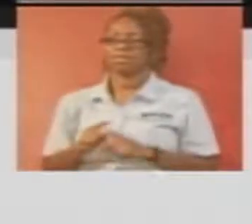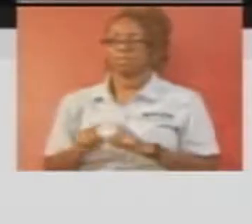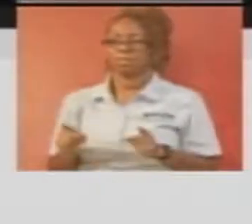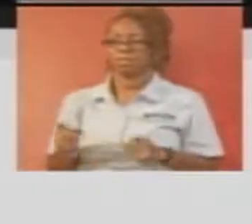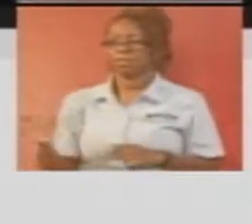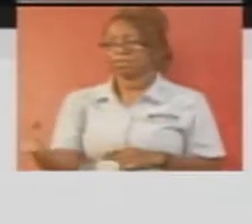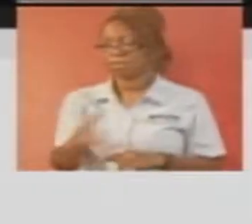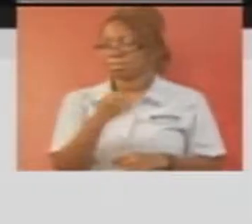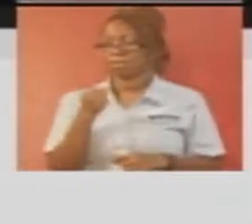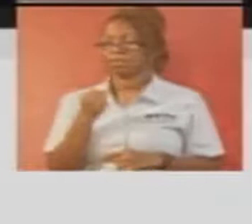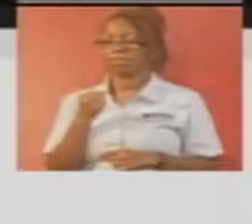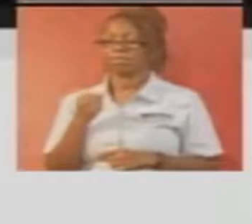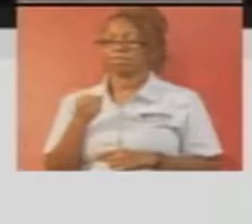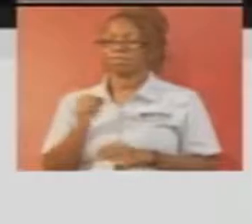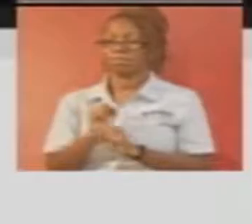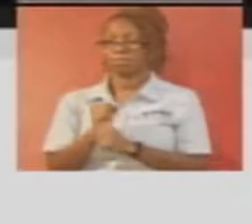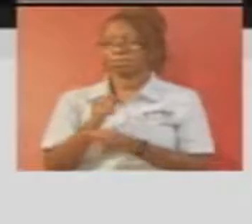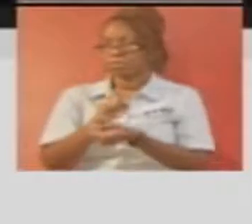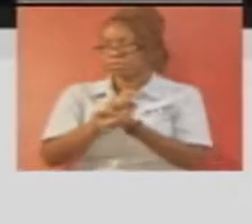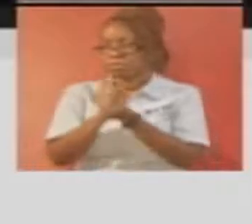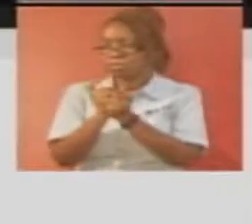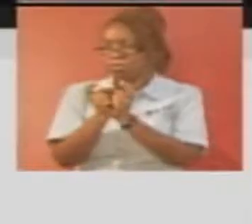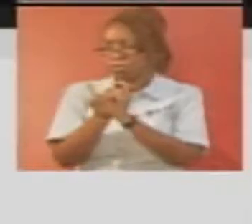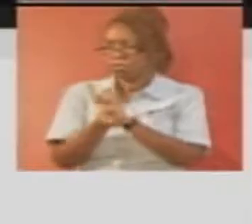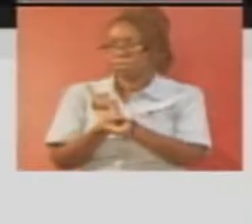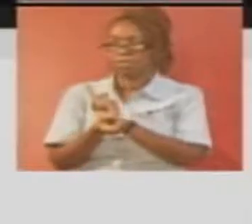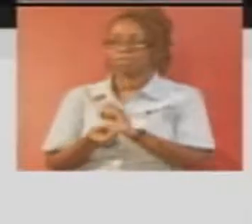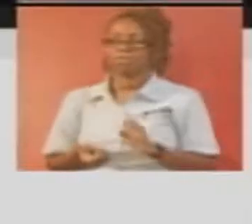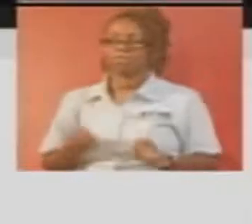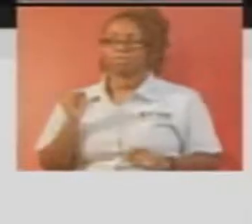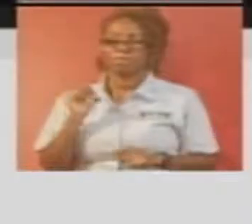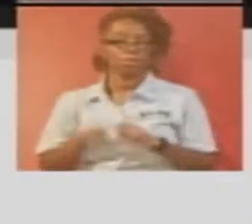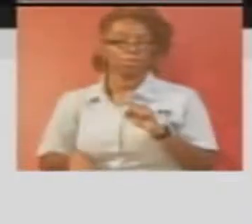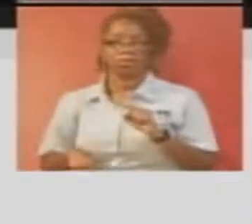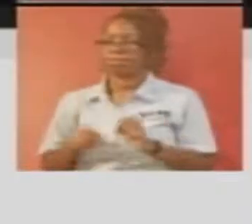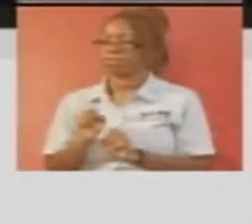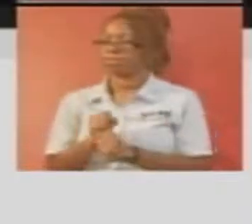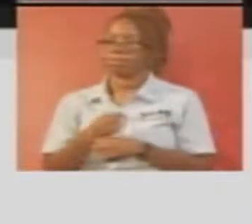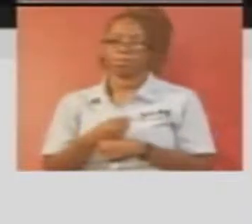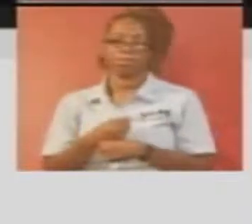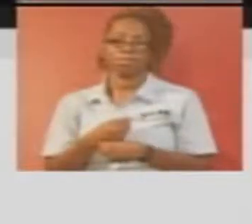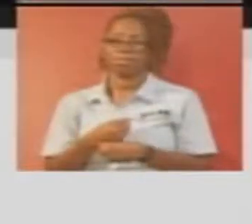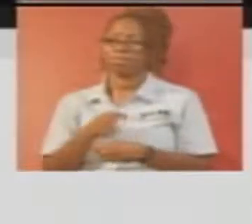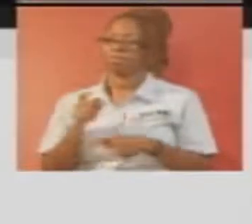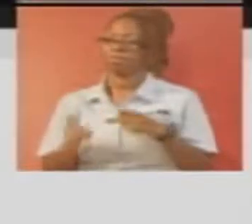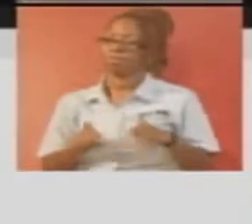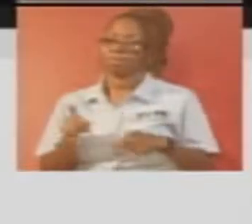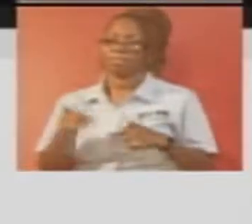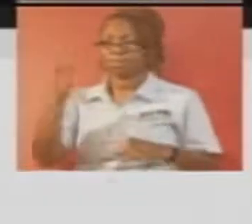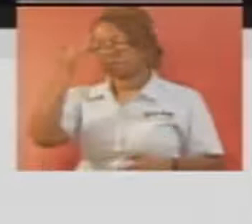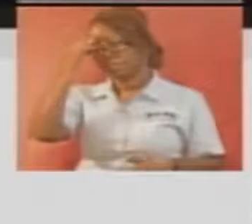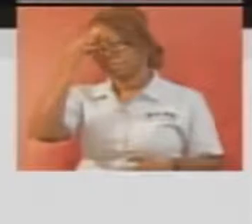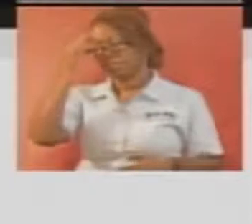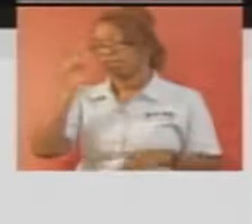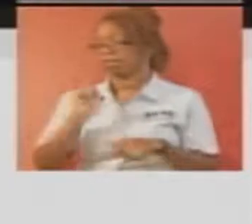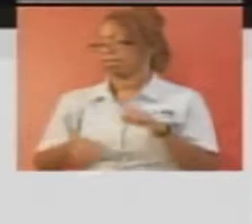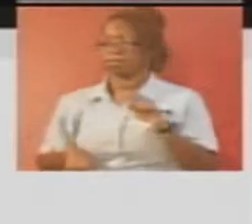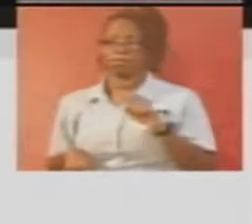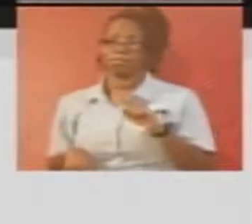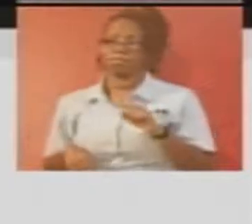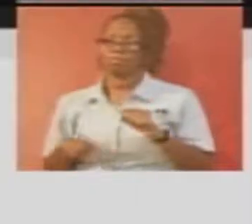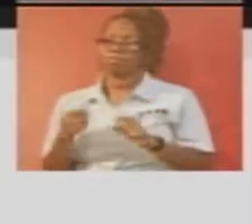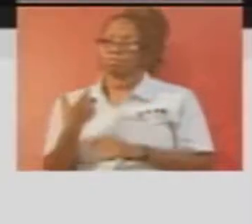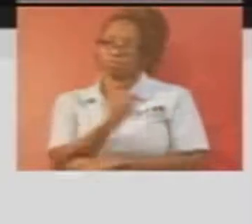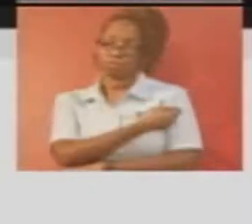cannot replicate in humans. And all it does is deliver that SARS-CoV-2 genetic material into the cell at the cells that are at the site